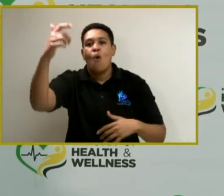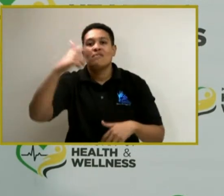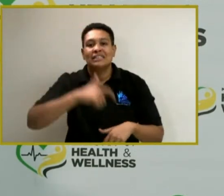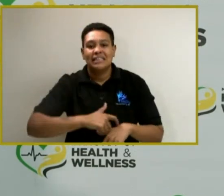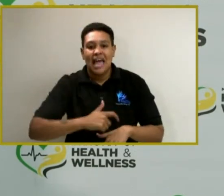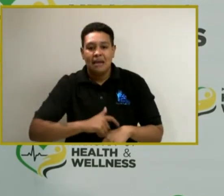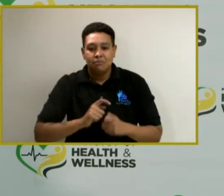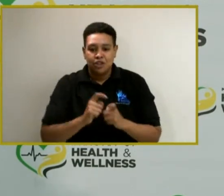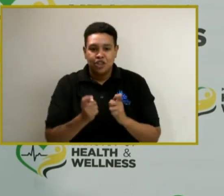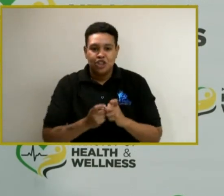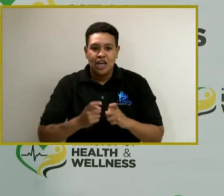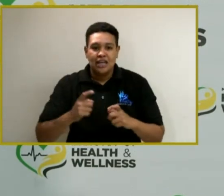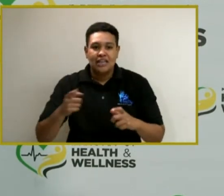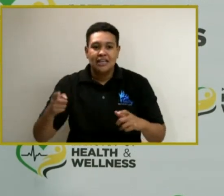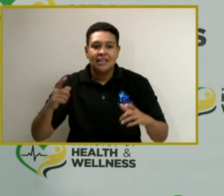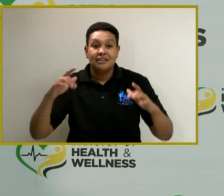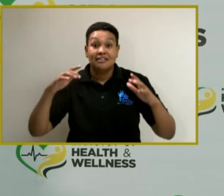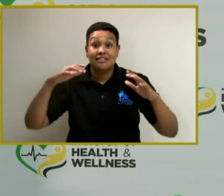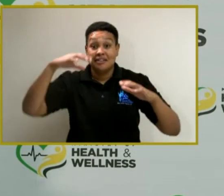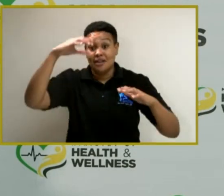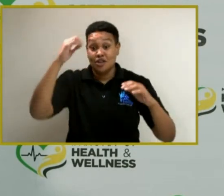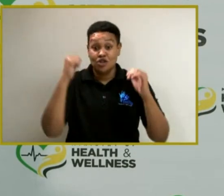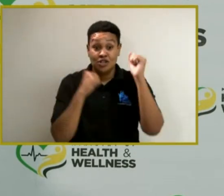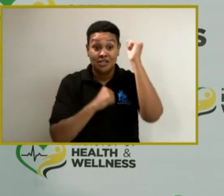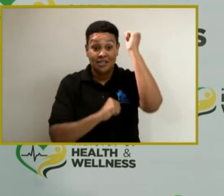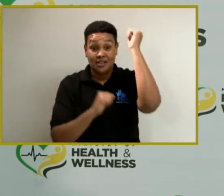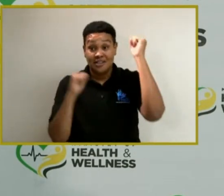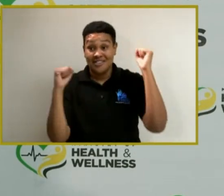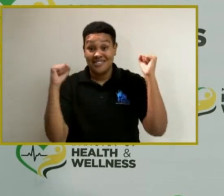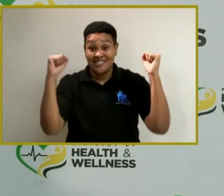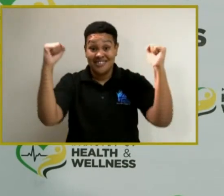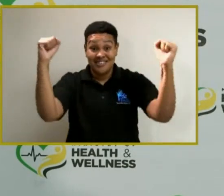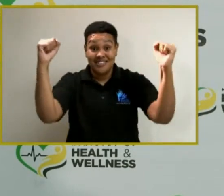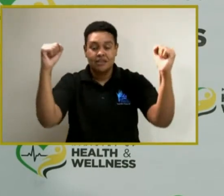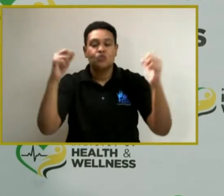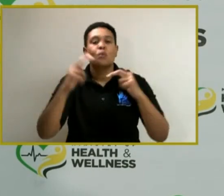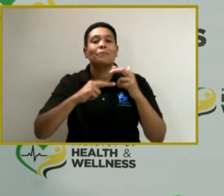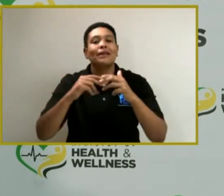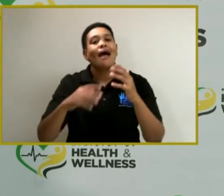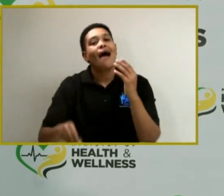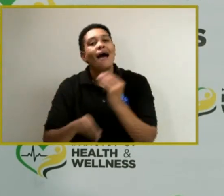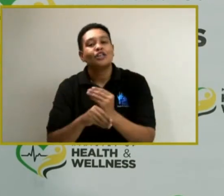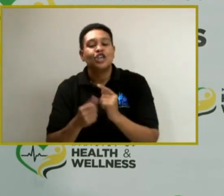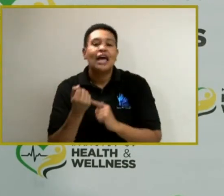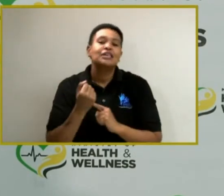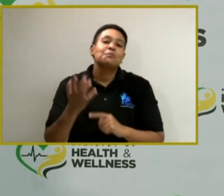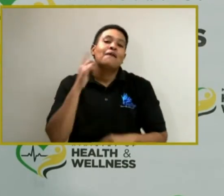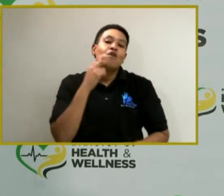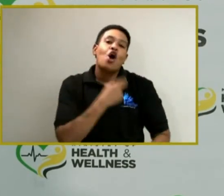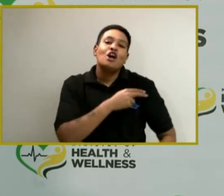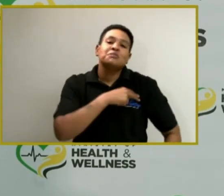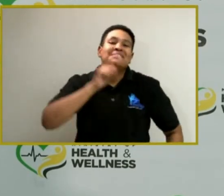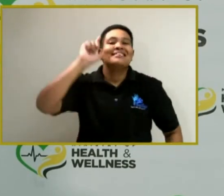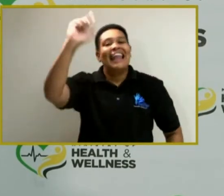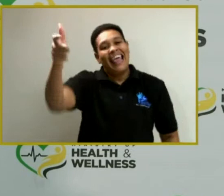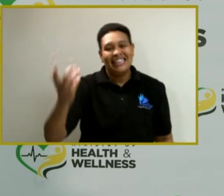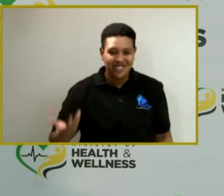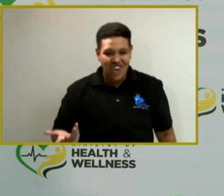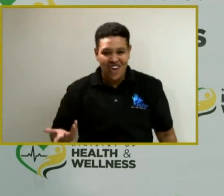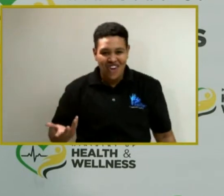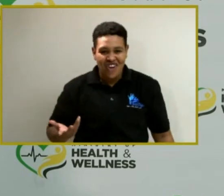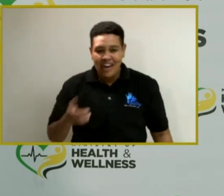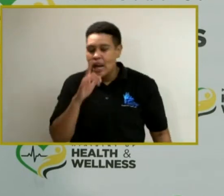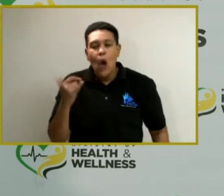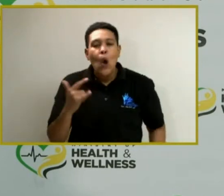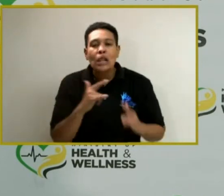base into a ward. So essentially accommodate an expansion of the Sav hospital because of